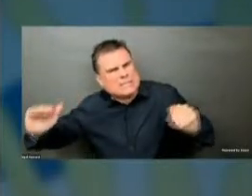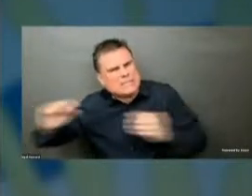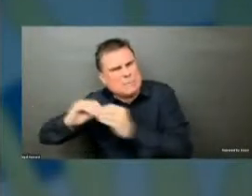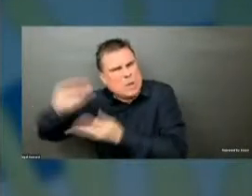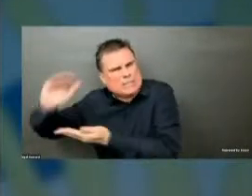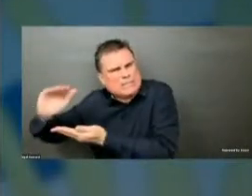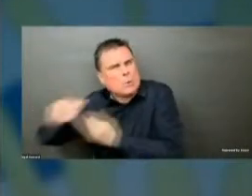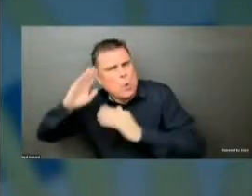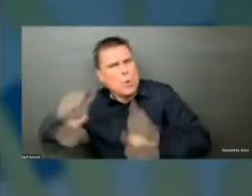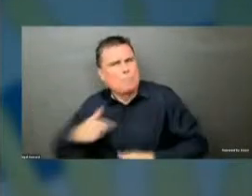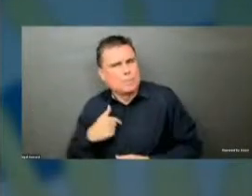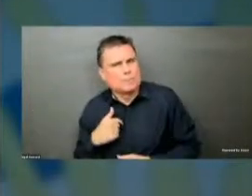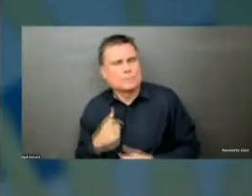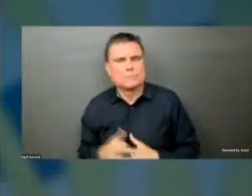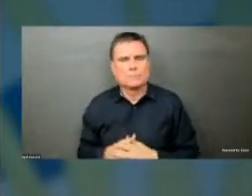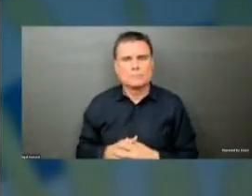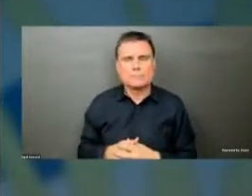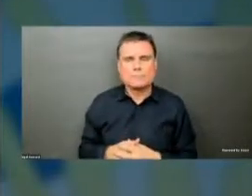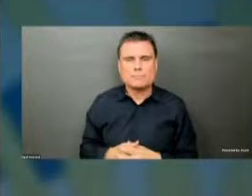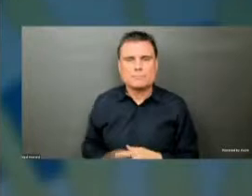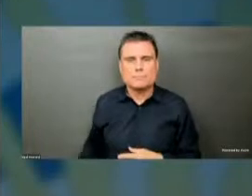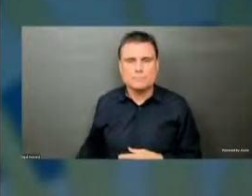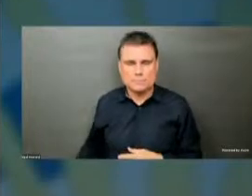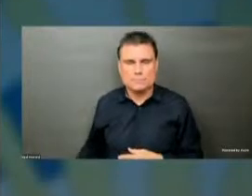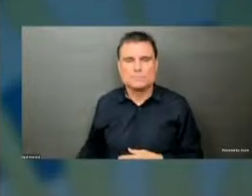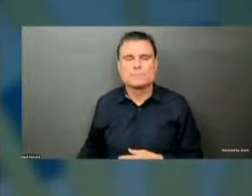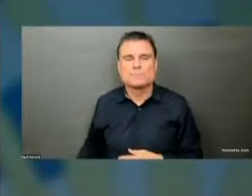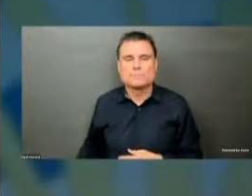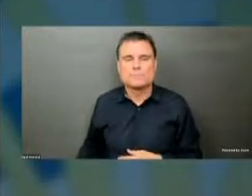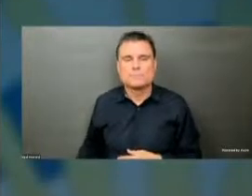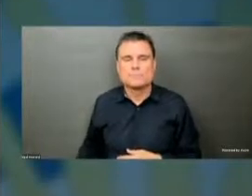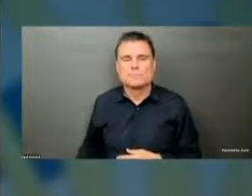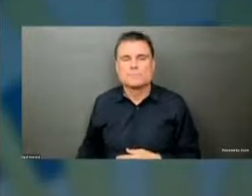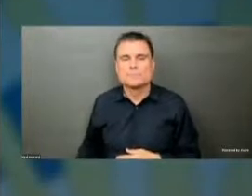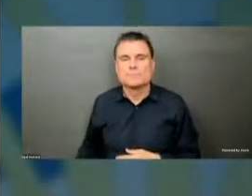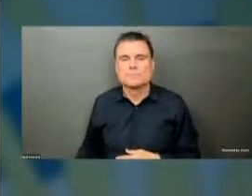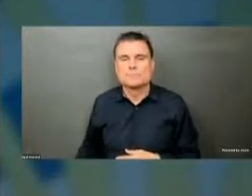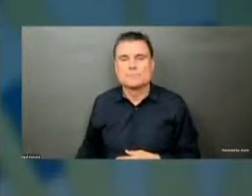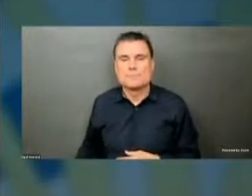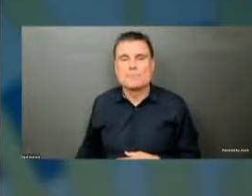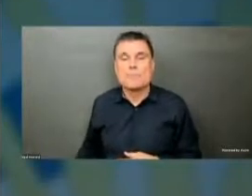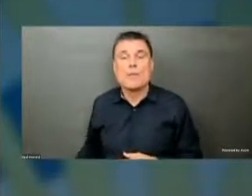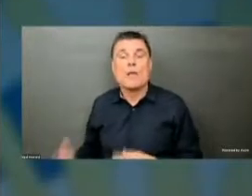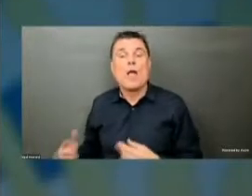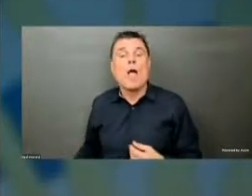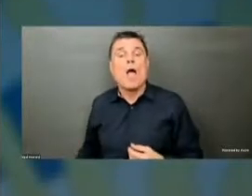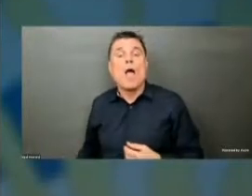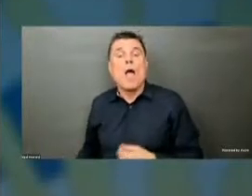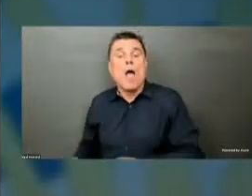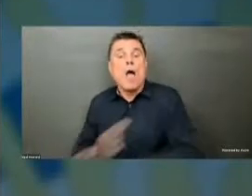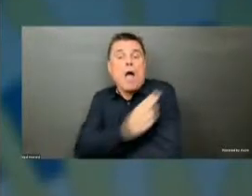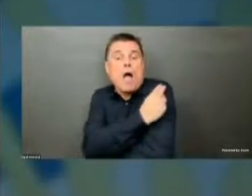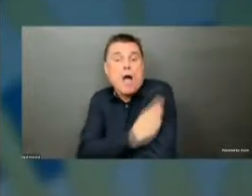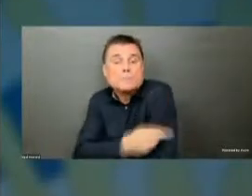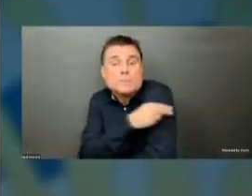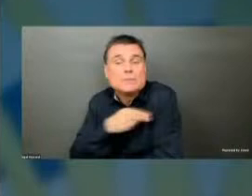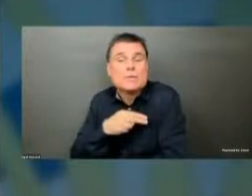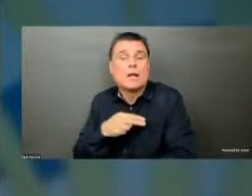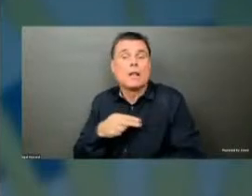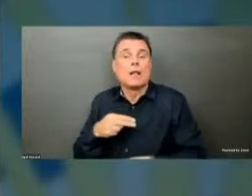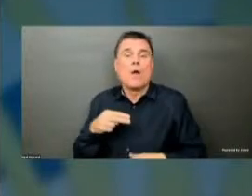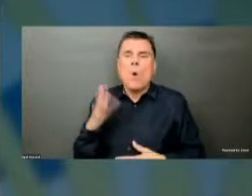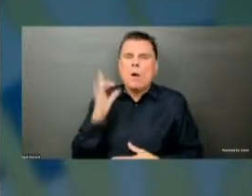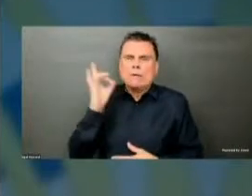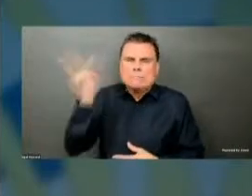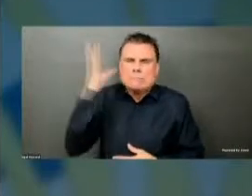Again, looking at both the hospital and critical care, so that's people who require ICU care, and this is our